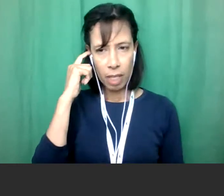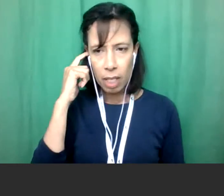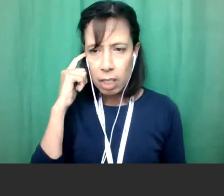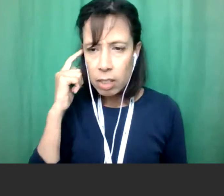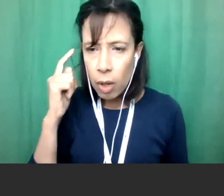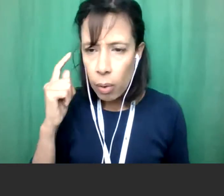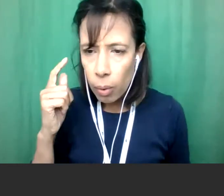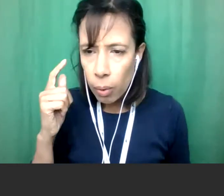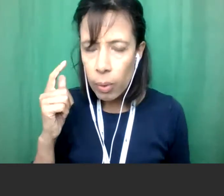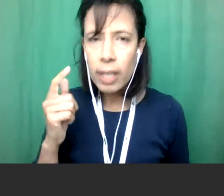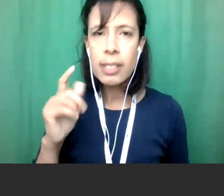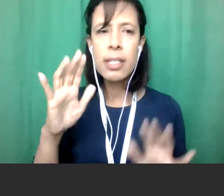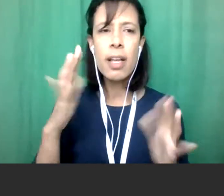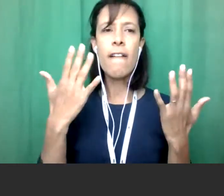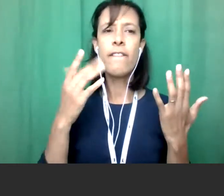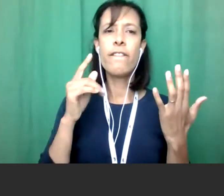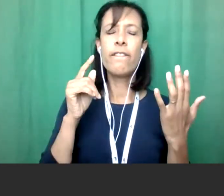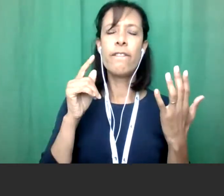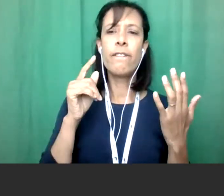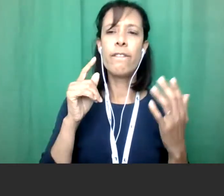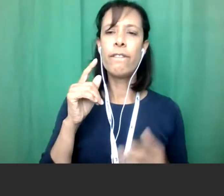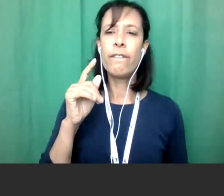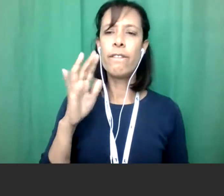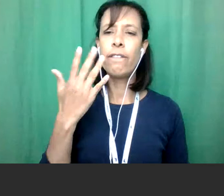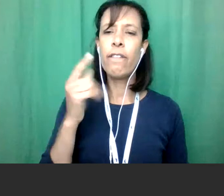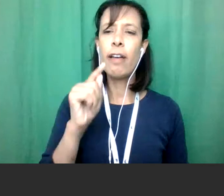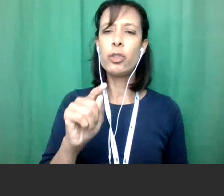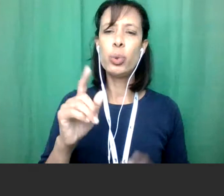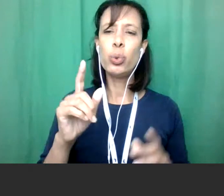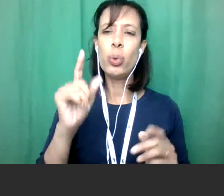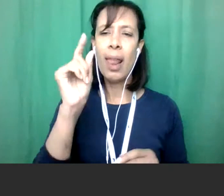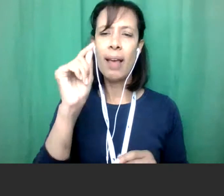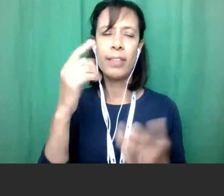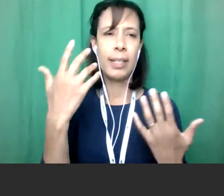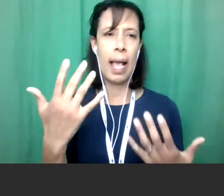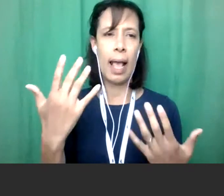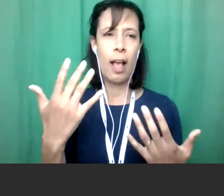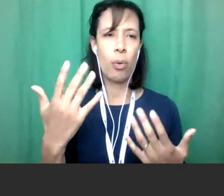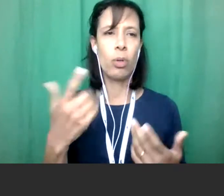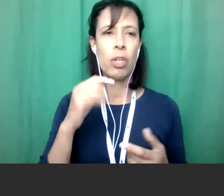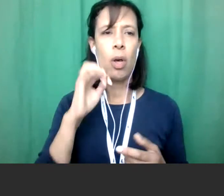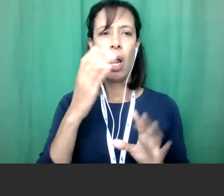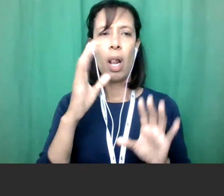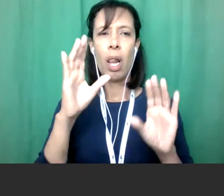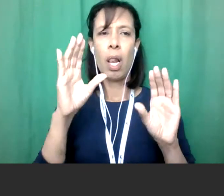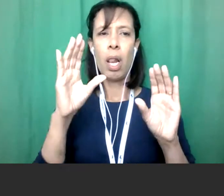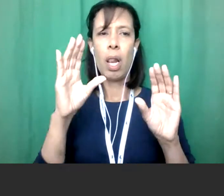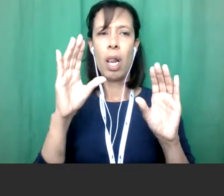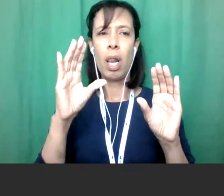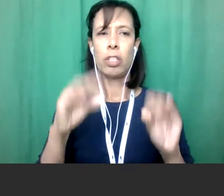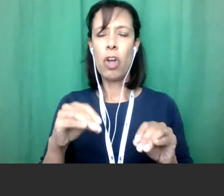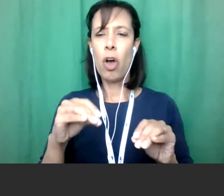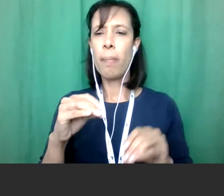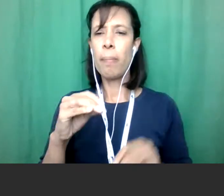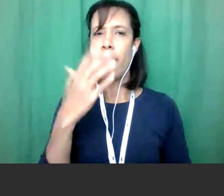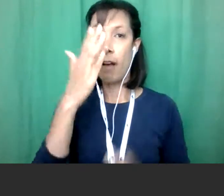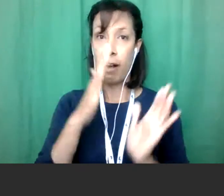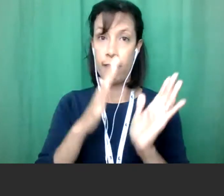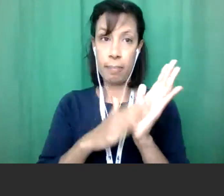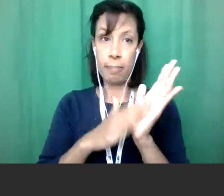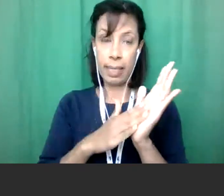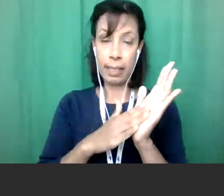now. I am going to stop for 5 minutes and come back